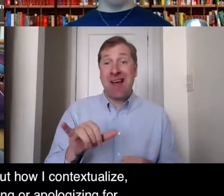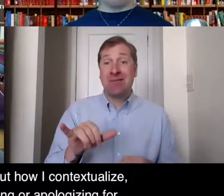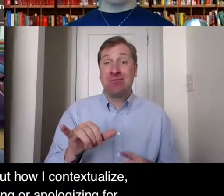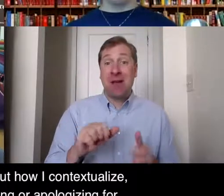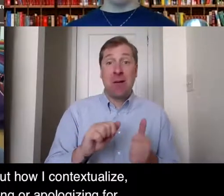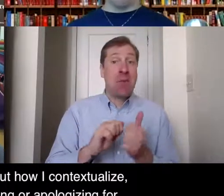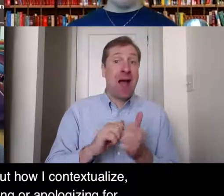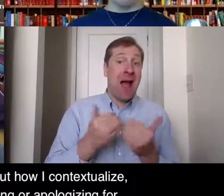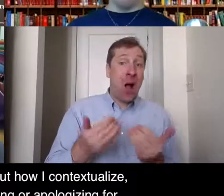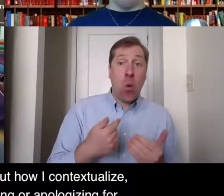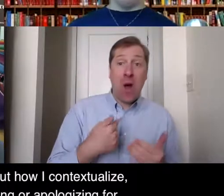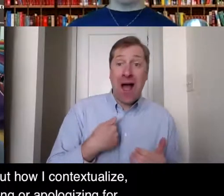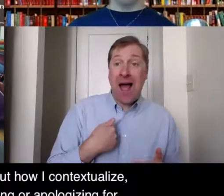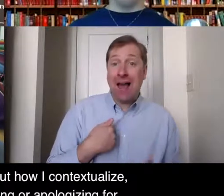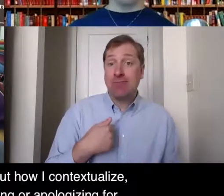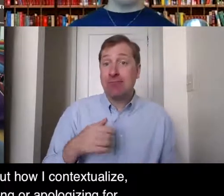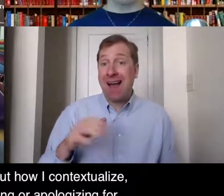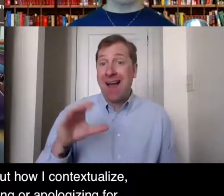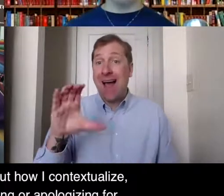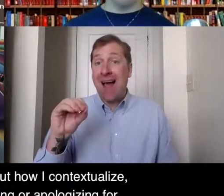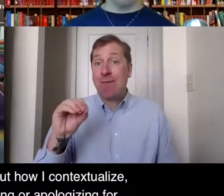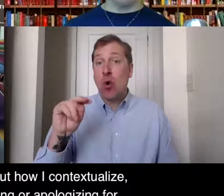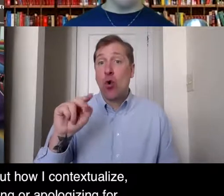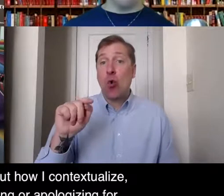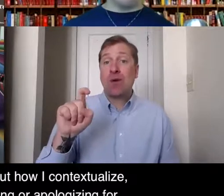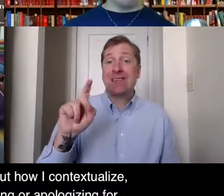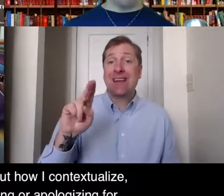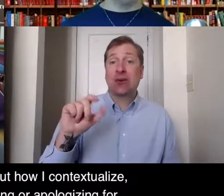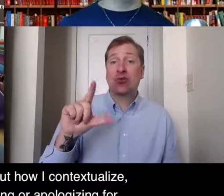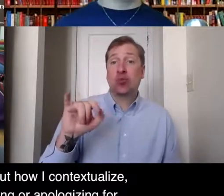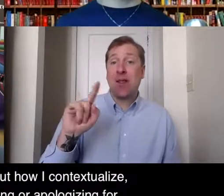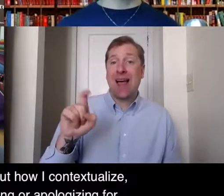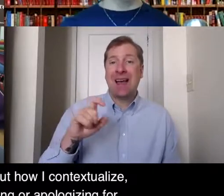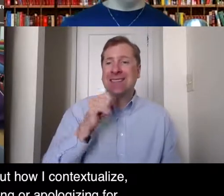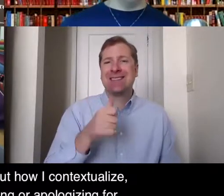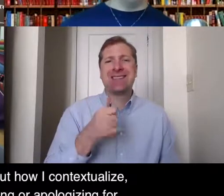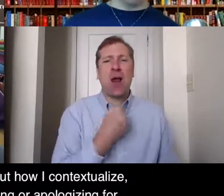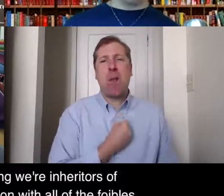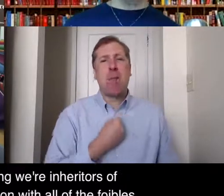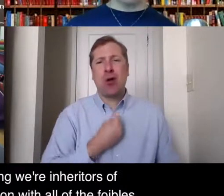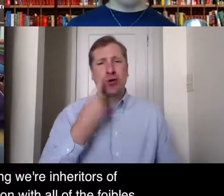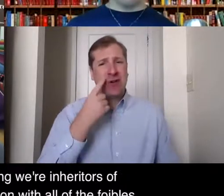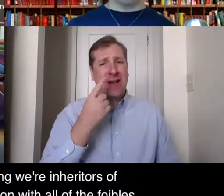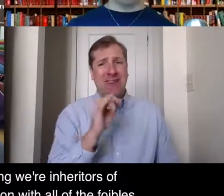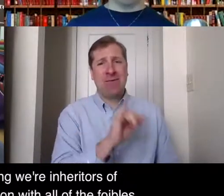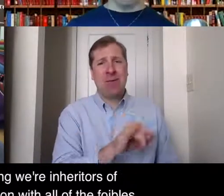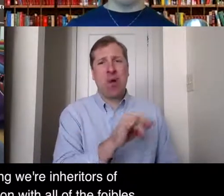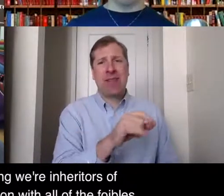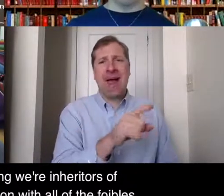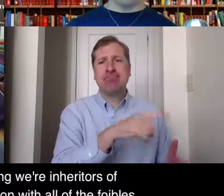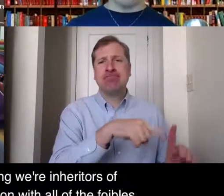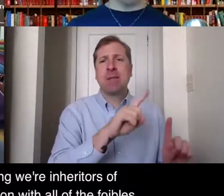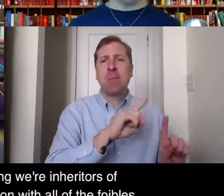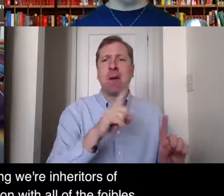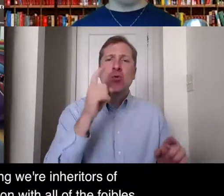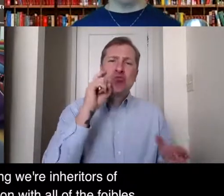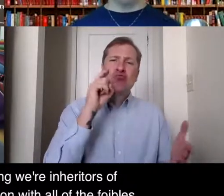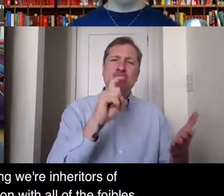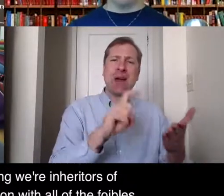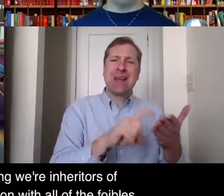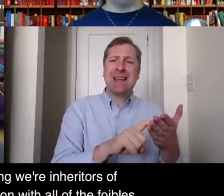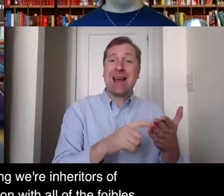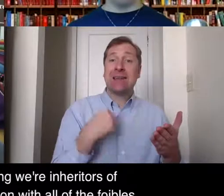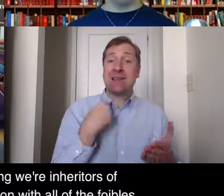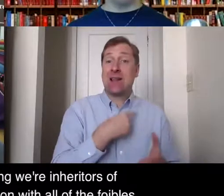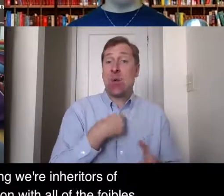I contextualize, it's not about excusing or apologizing for, it's about recognizing that we are